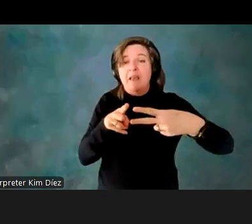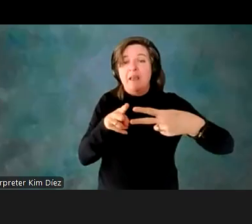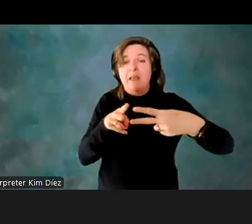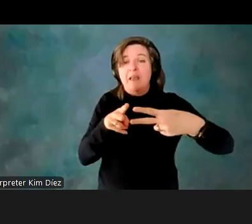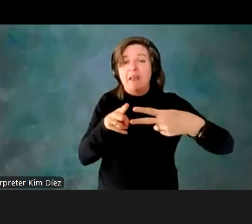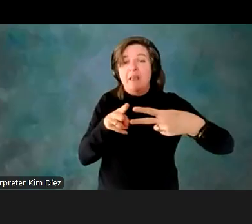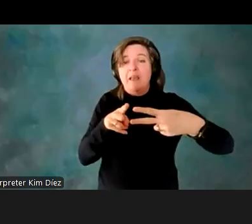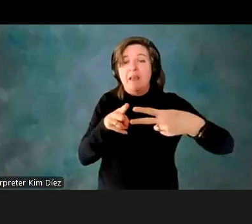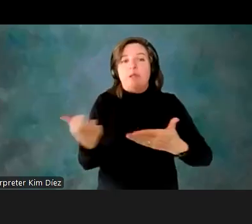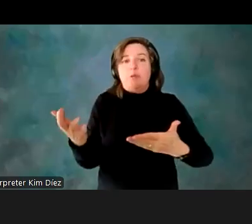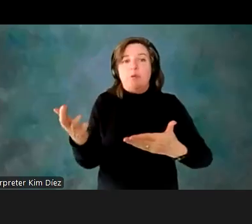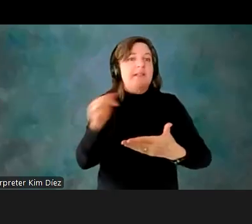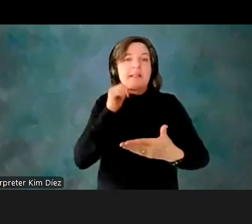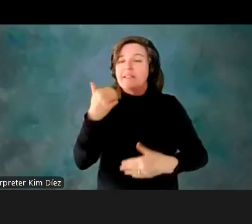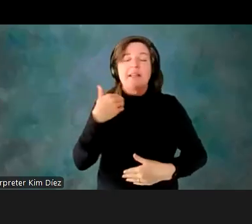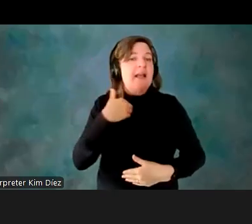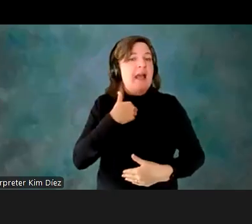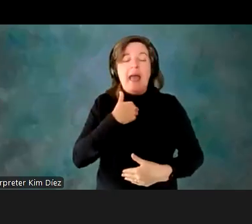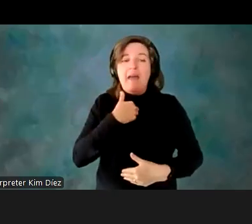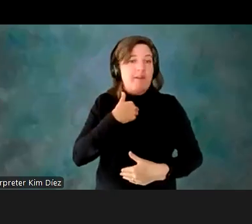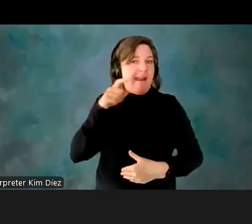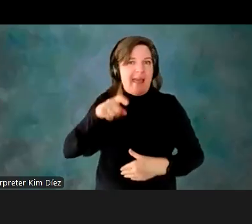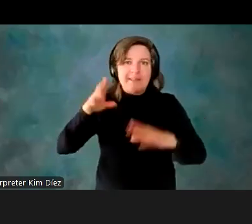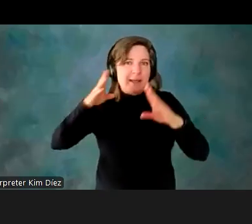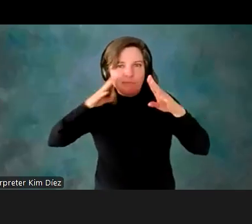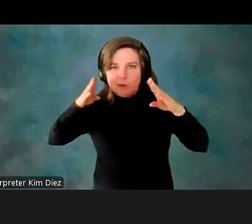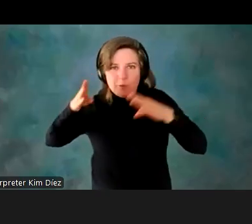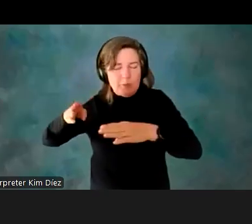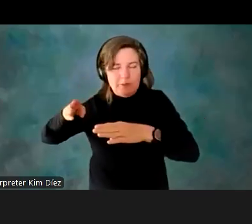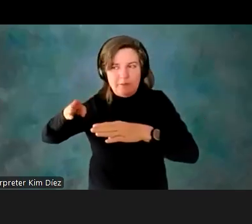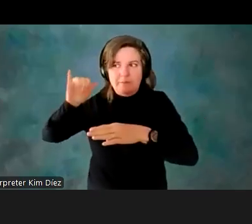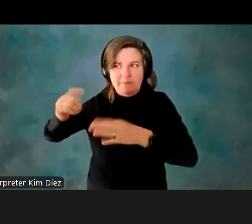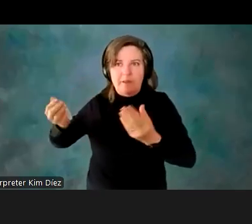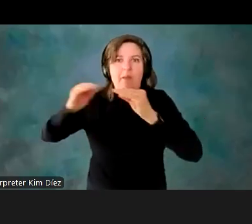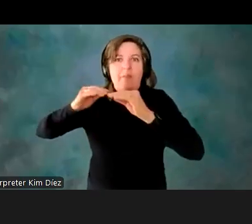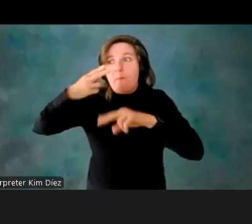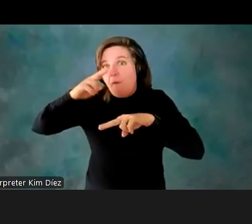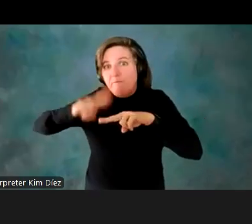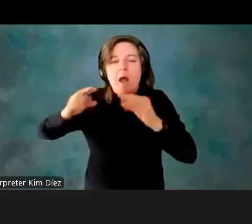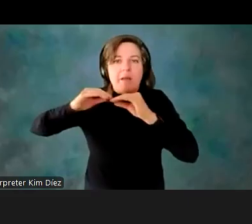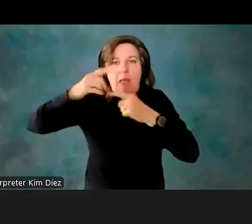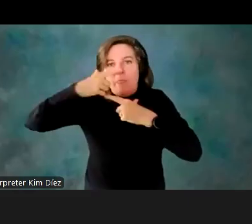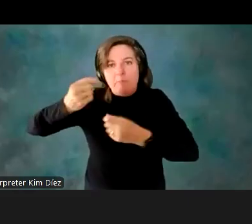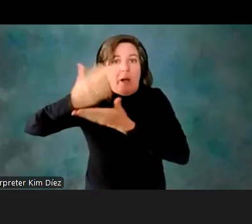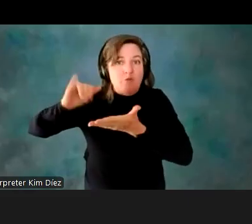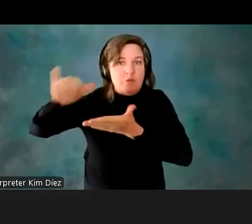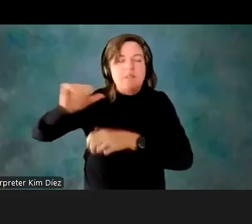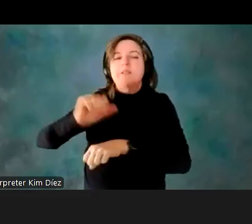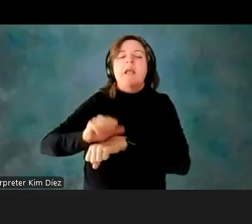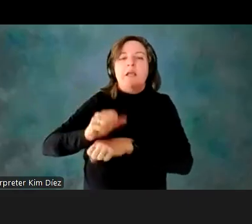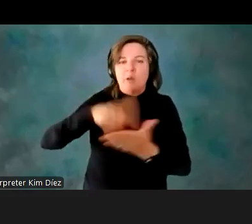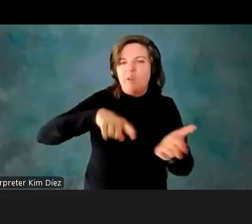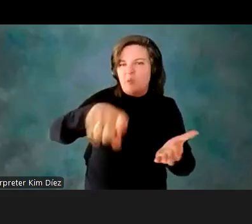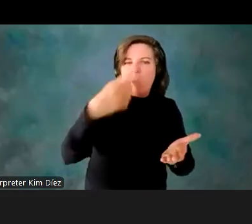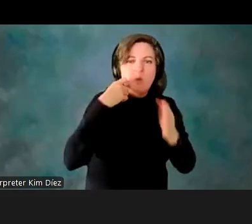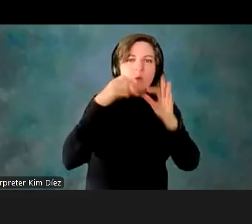stick the landing, so to speak, or to work on the more fun and interesting part of the job, which is what you described.